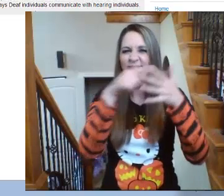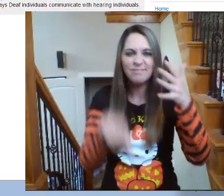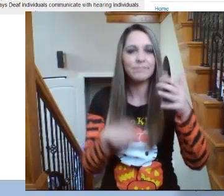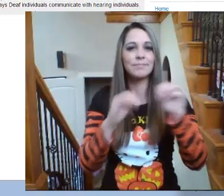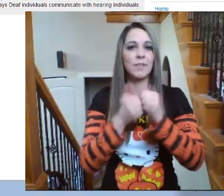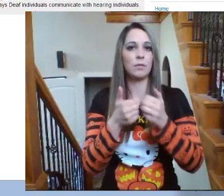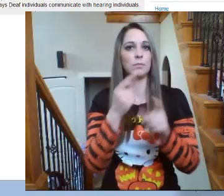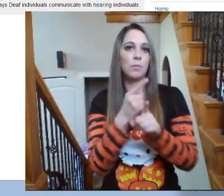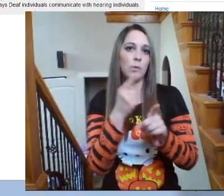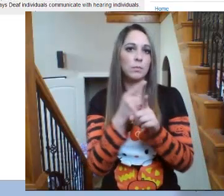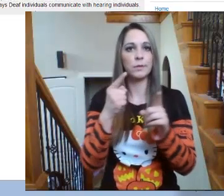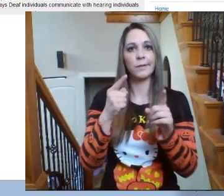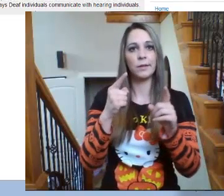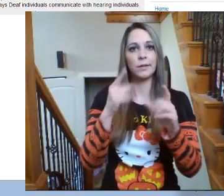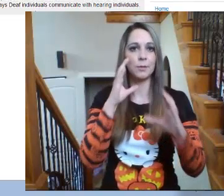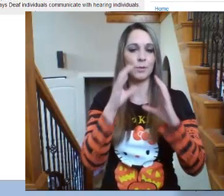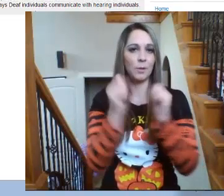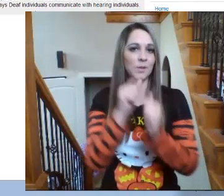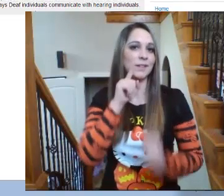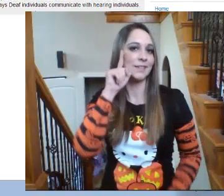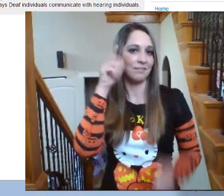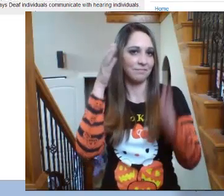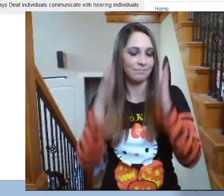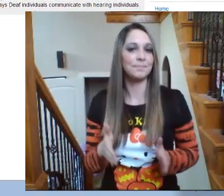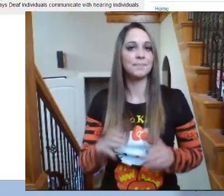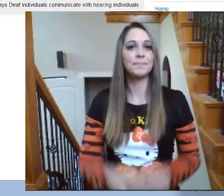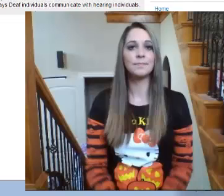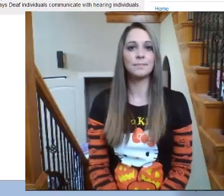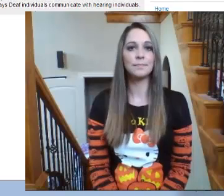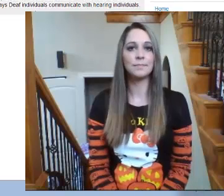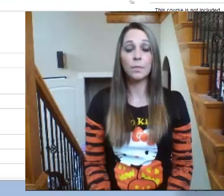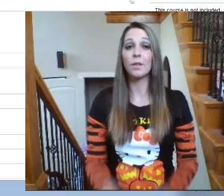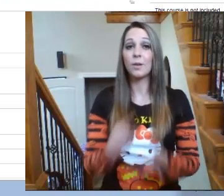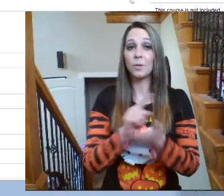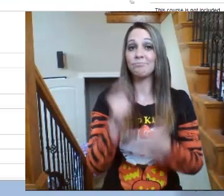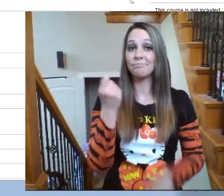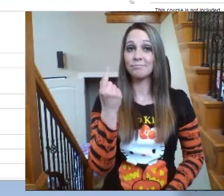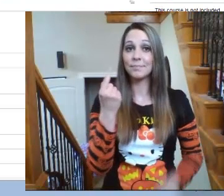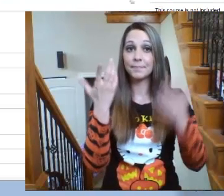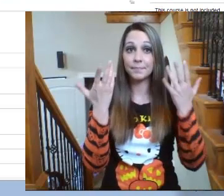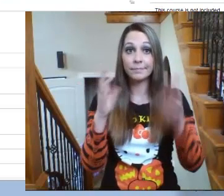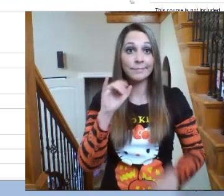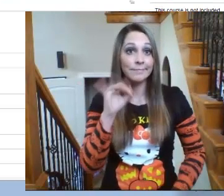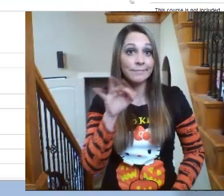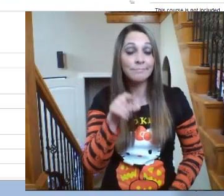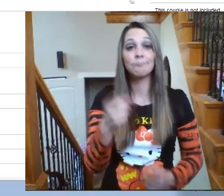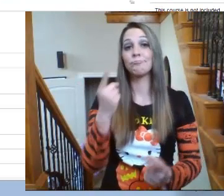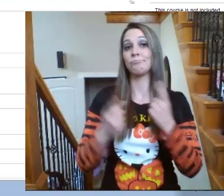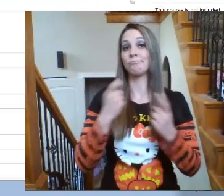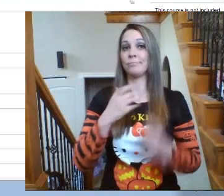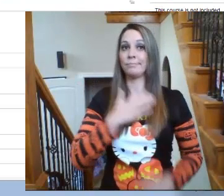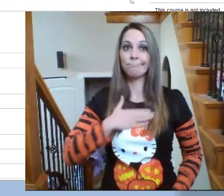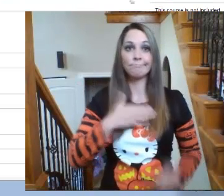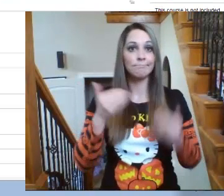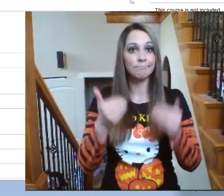read more in detail about different ways of appropriately communicating with deaf individuals. That is it for week